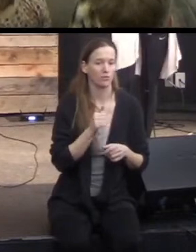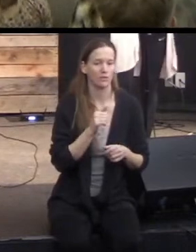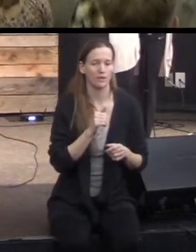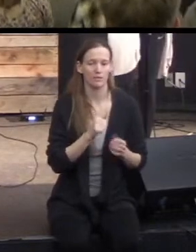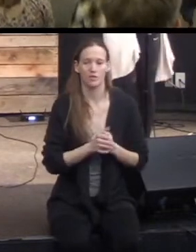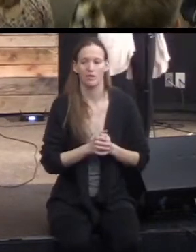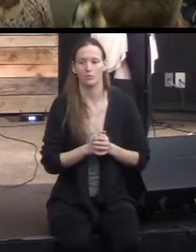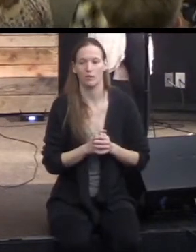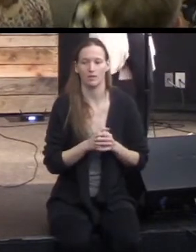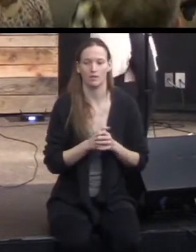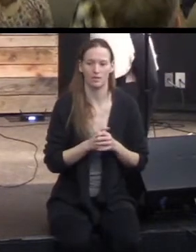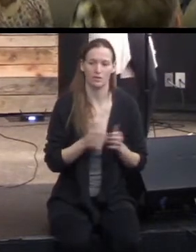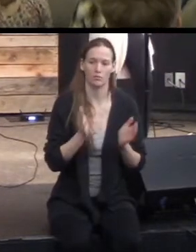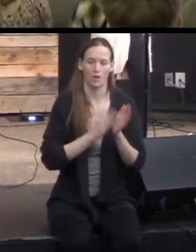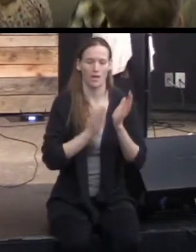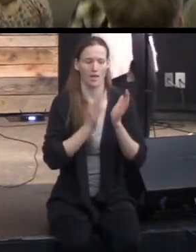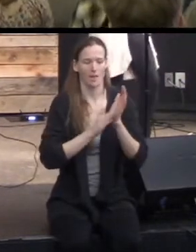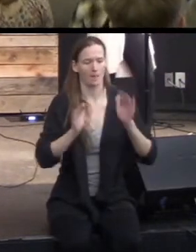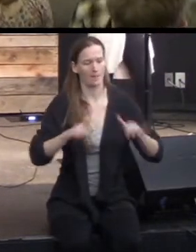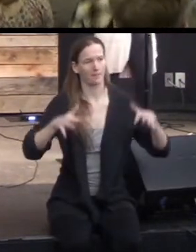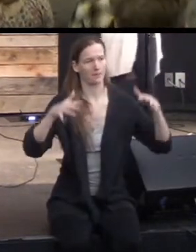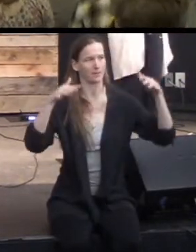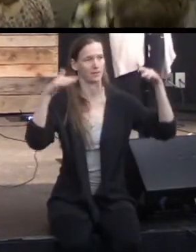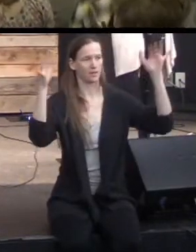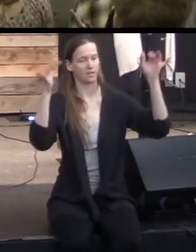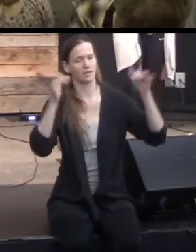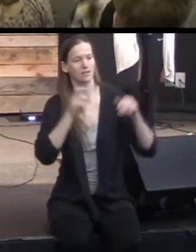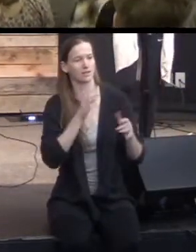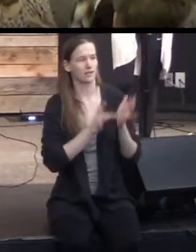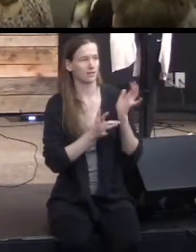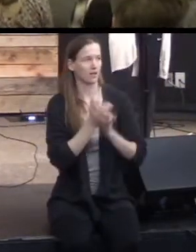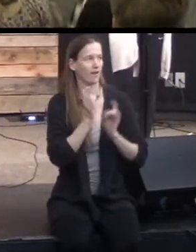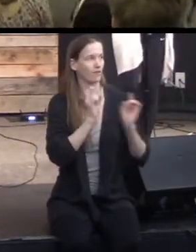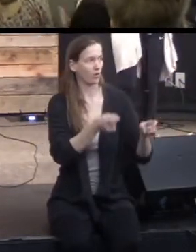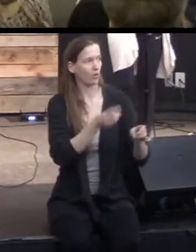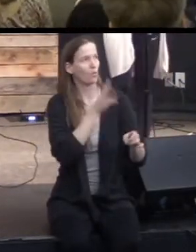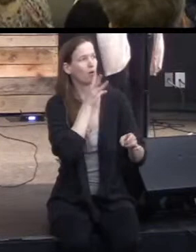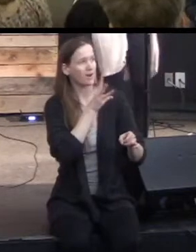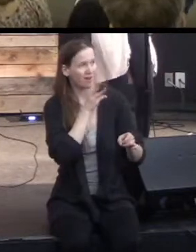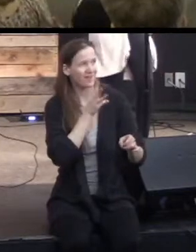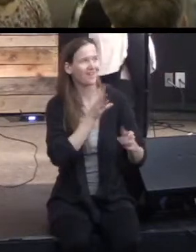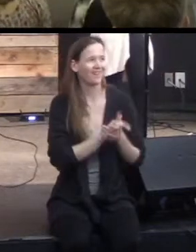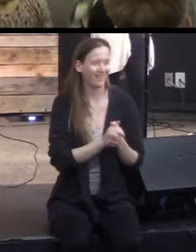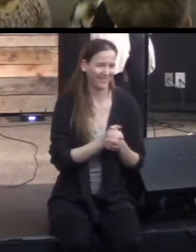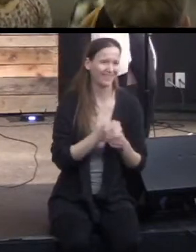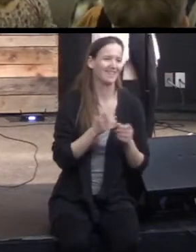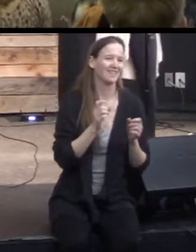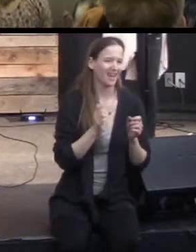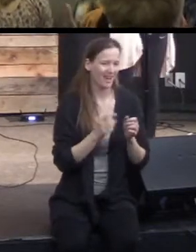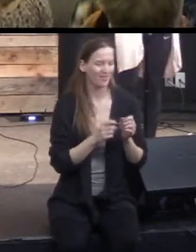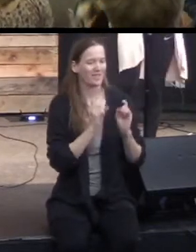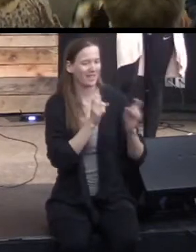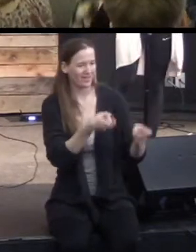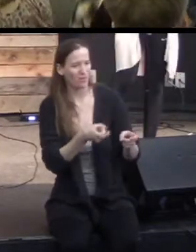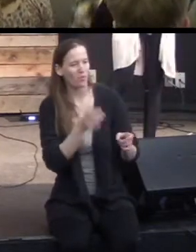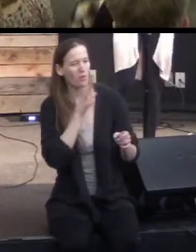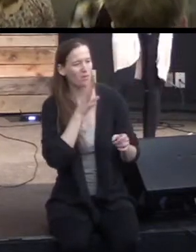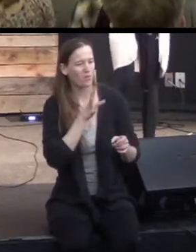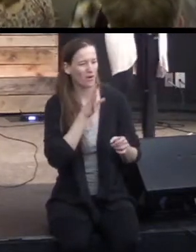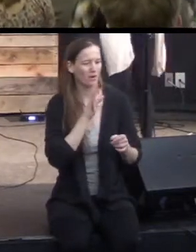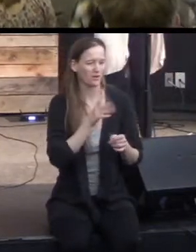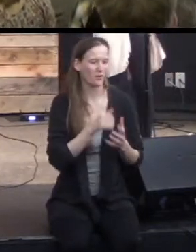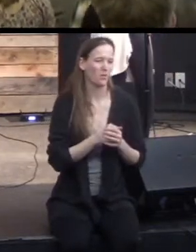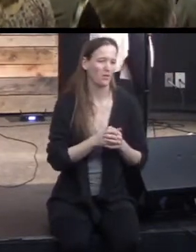going to let his he gave her water. Praises swell. He gave her water. Jesus he gave her water. That a woman. He gave her water. He gave her he that water.